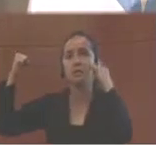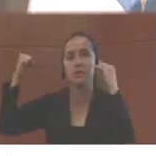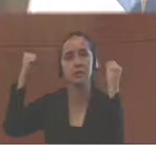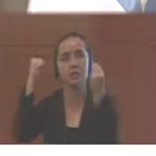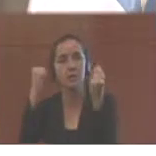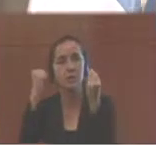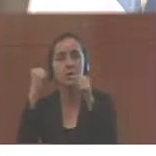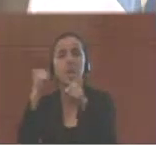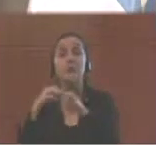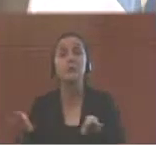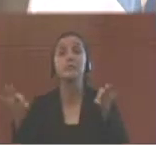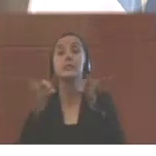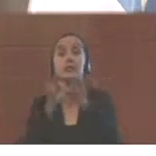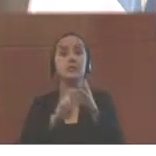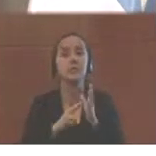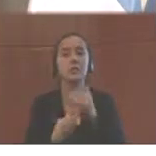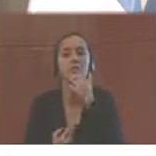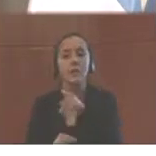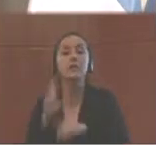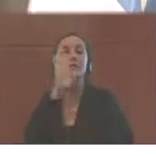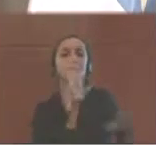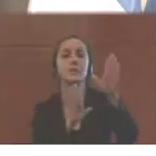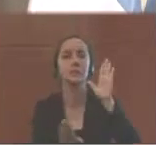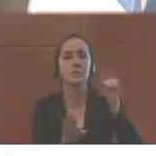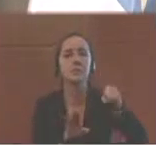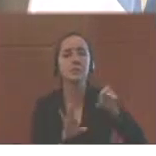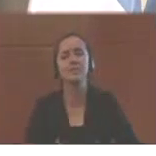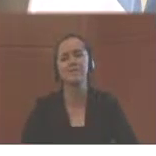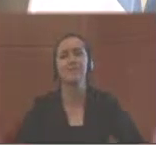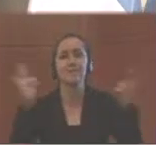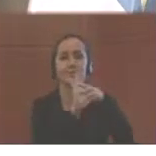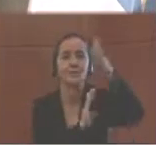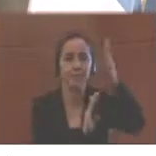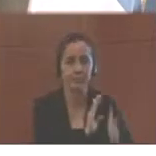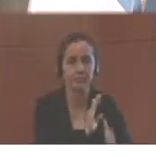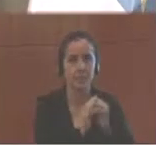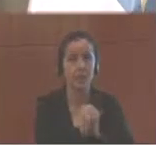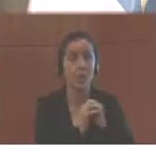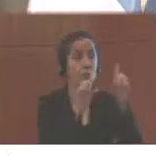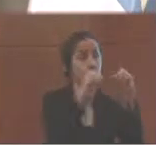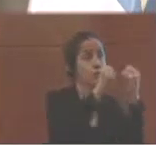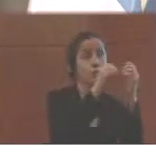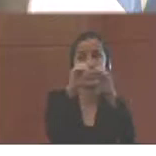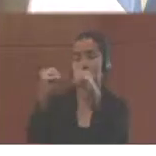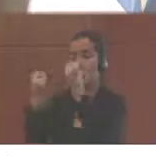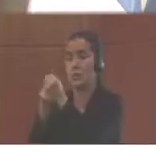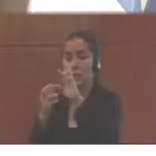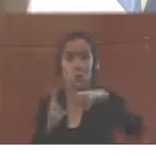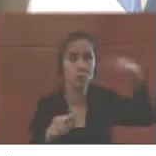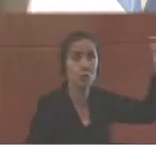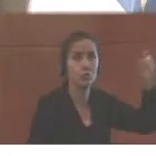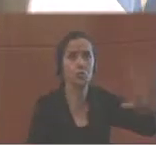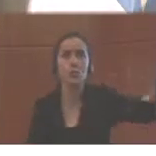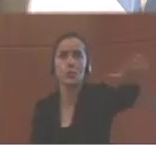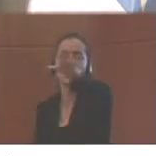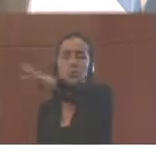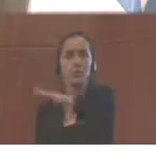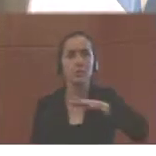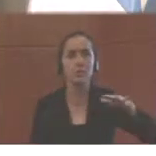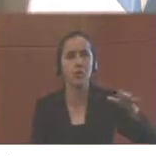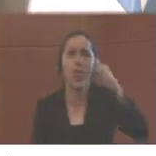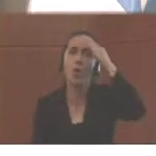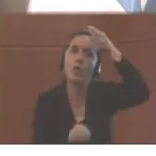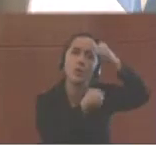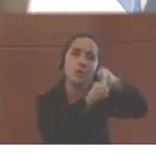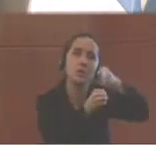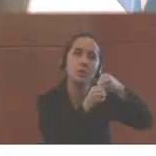girls and adolescents and youth to be ensured in this commitment and the scope of the commitment, and all the organizations